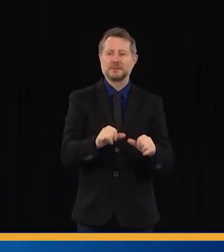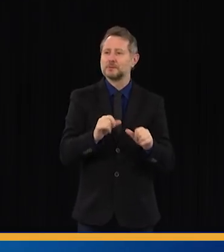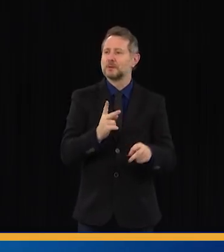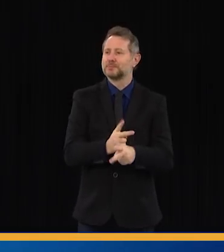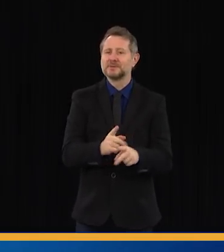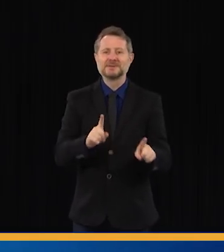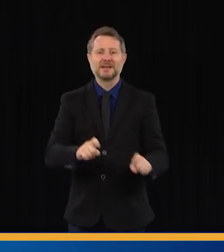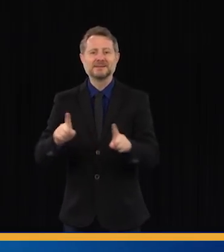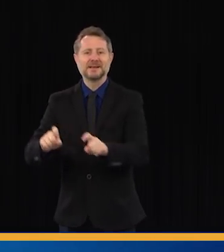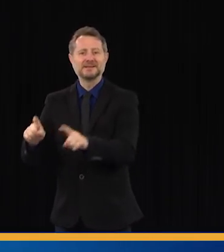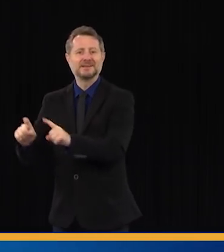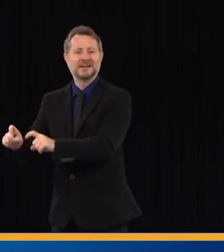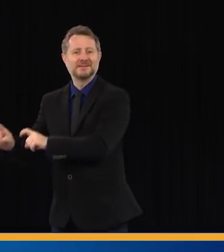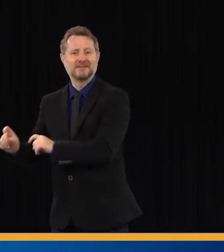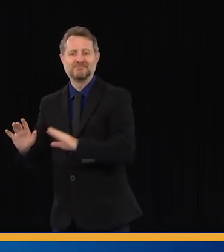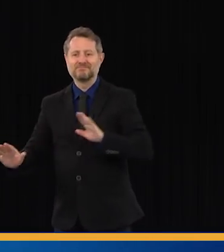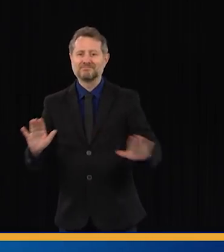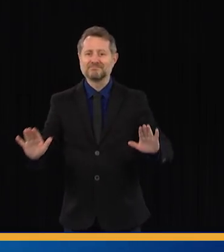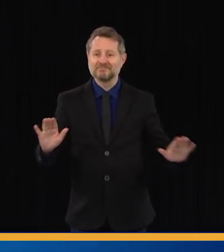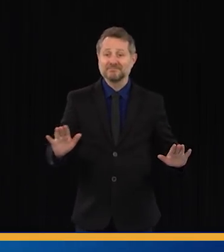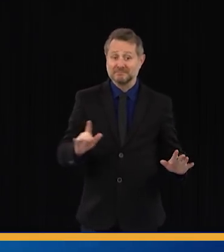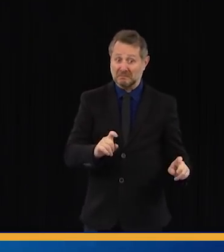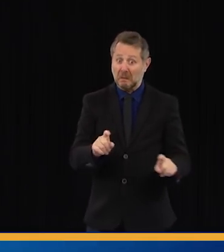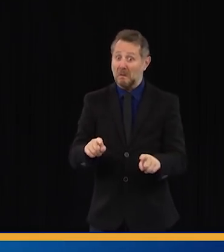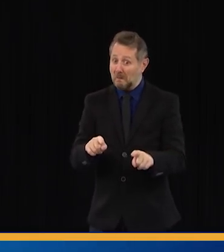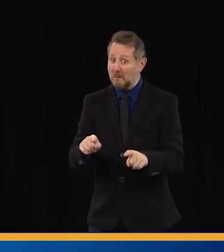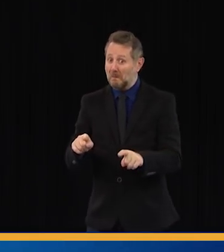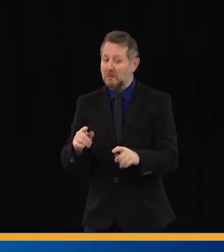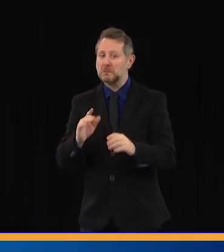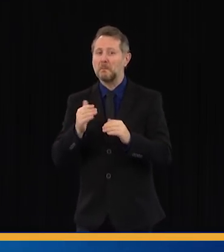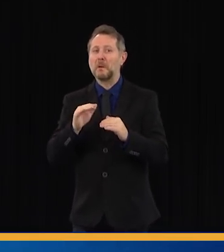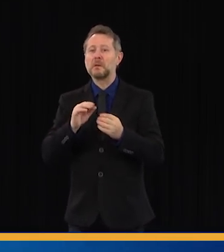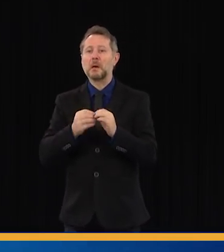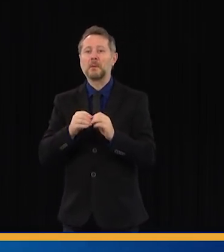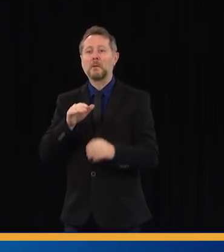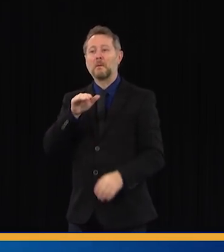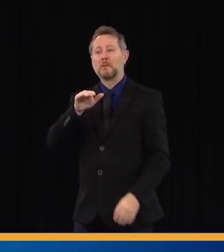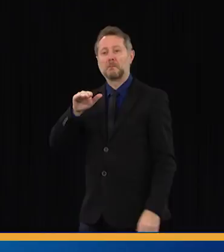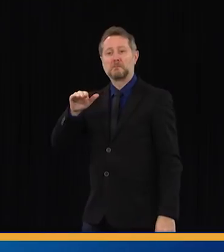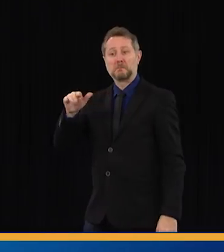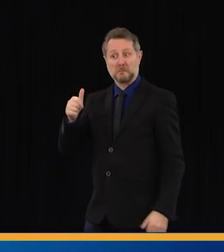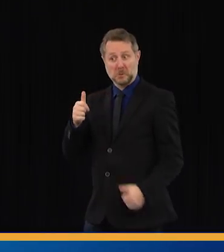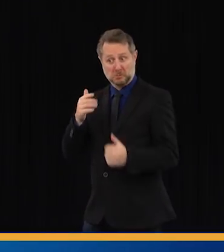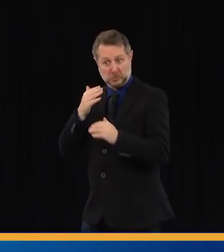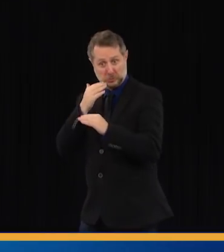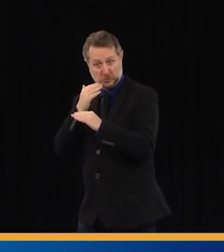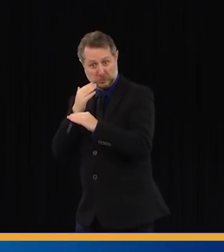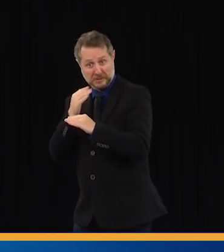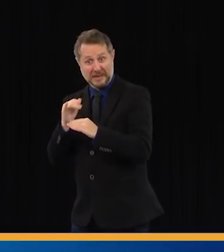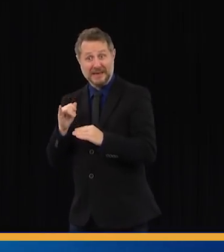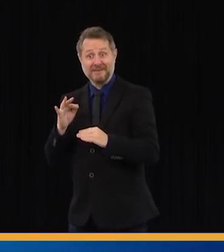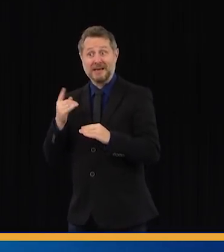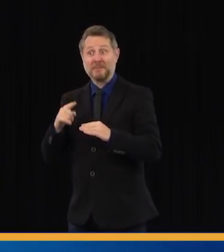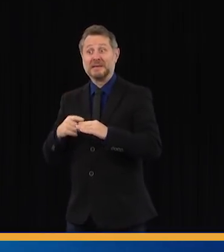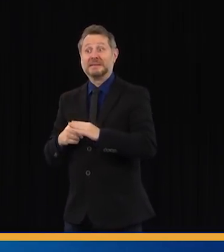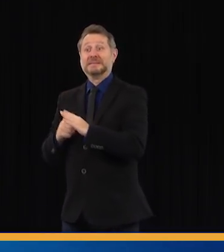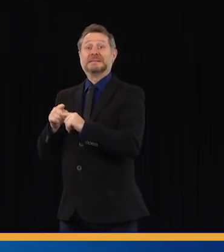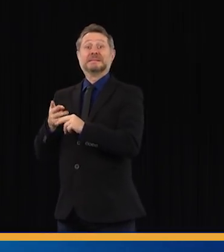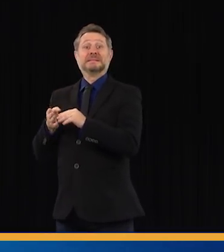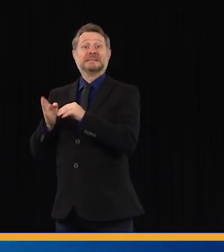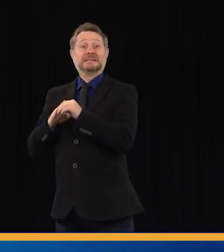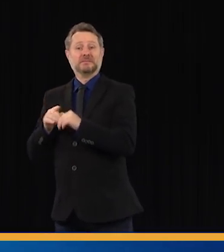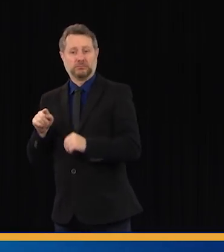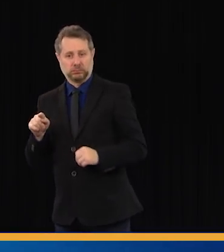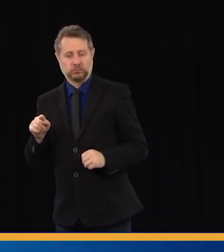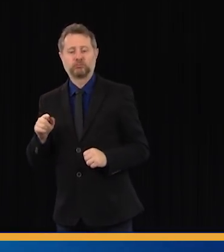rate. And watch that infection rate. And if you see that infection rate start ticking up, which